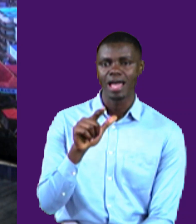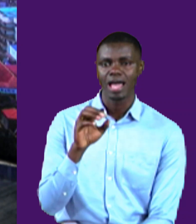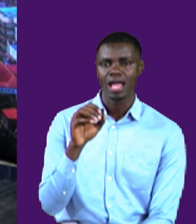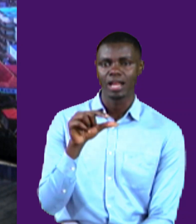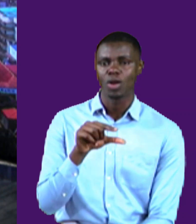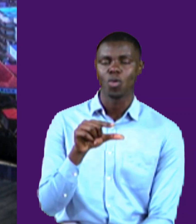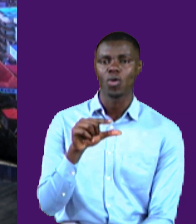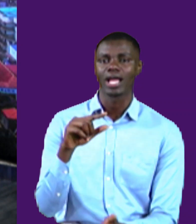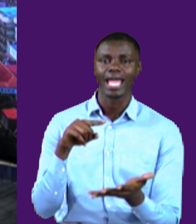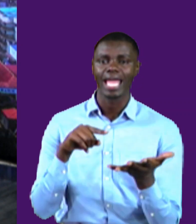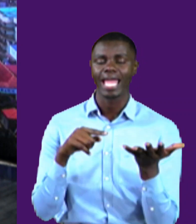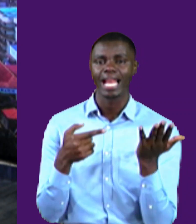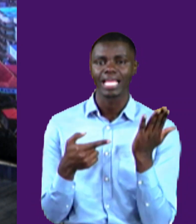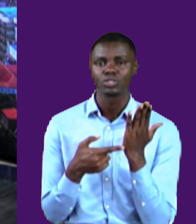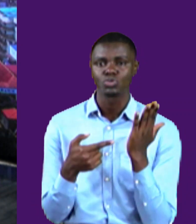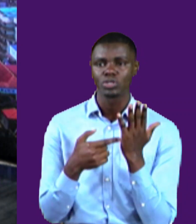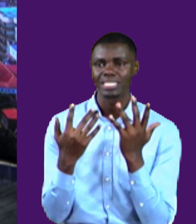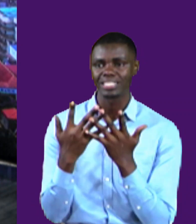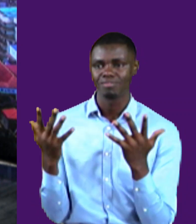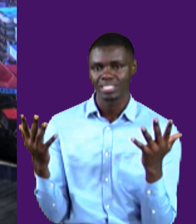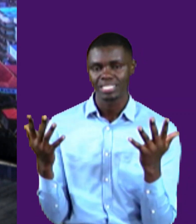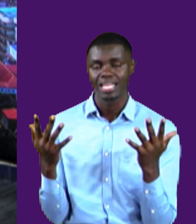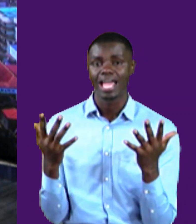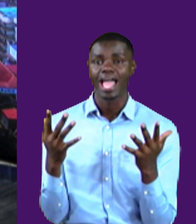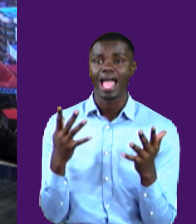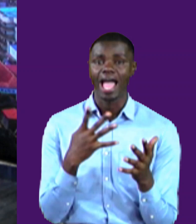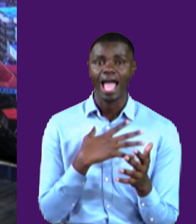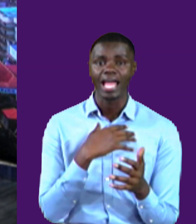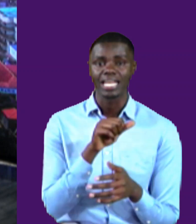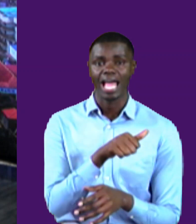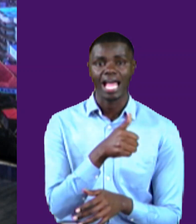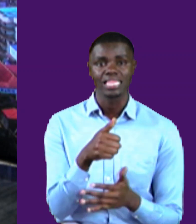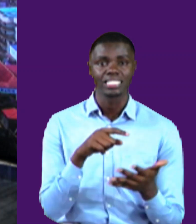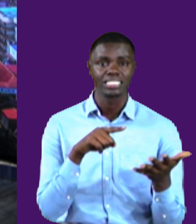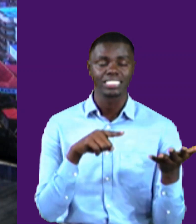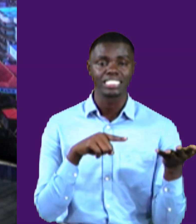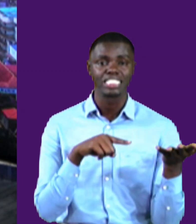devices, and the ones that we have, the digital